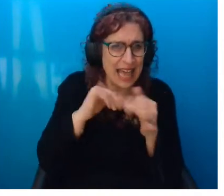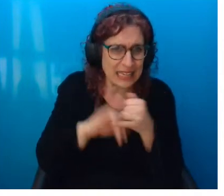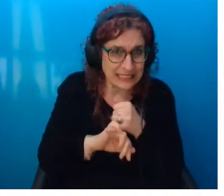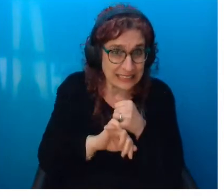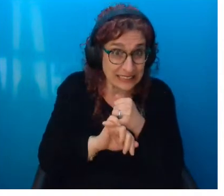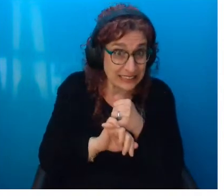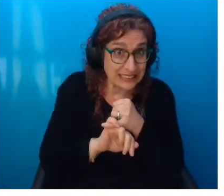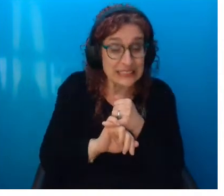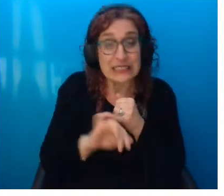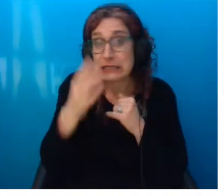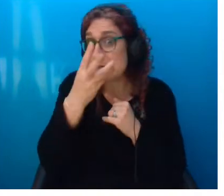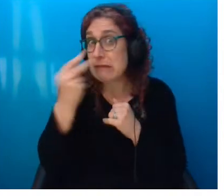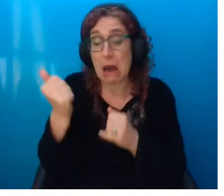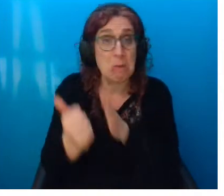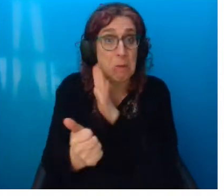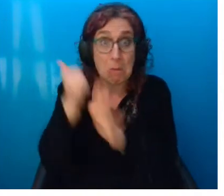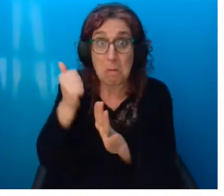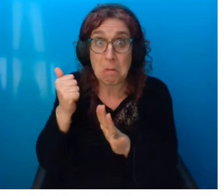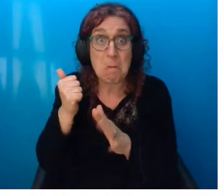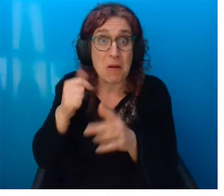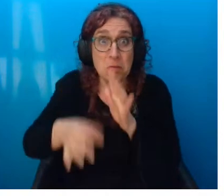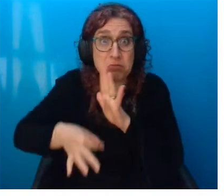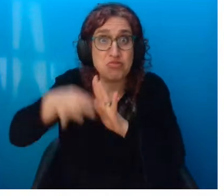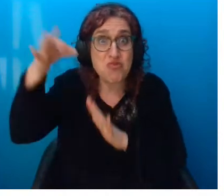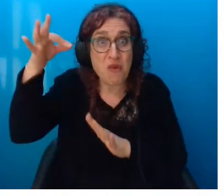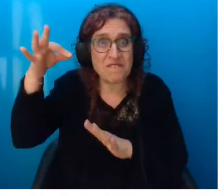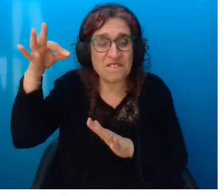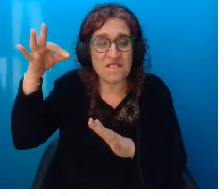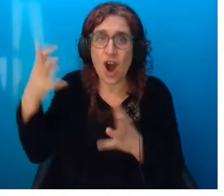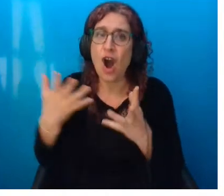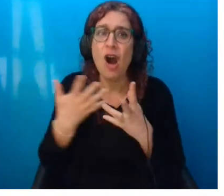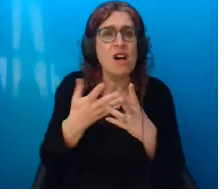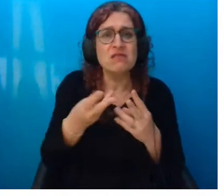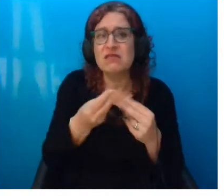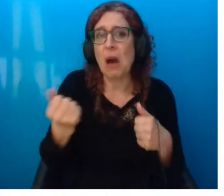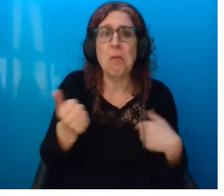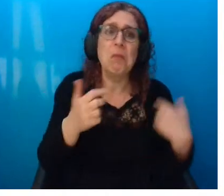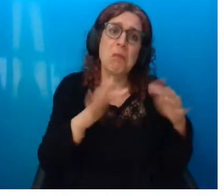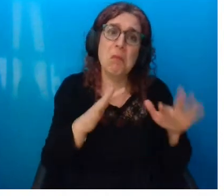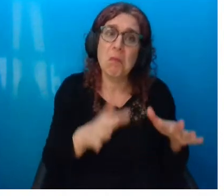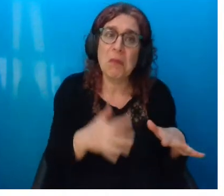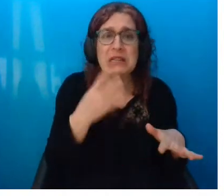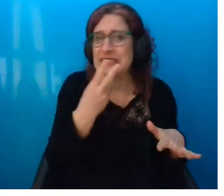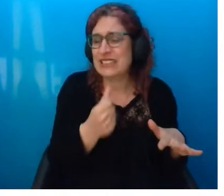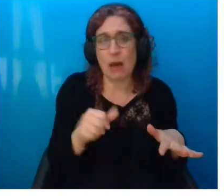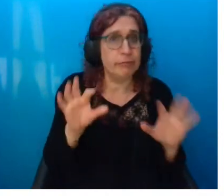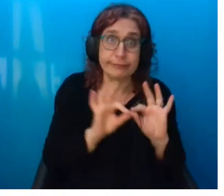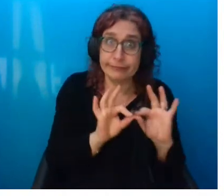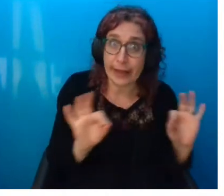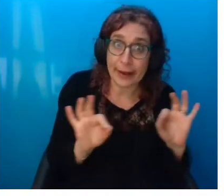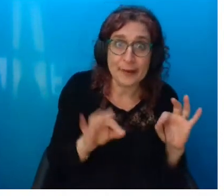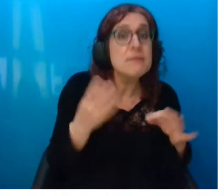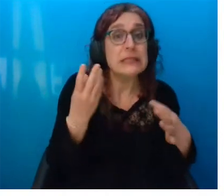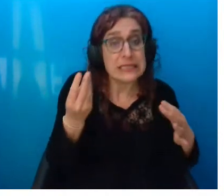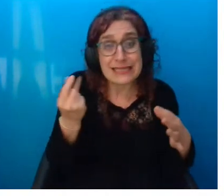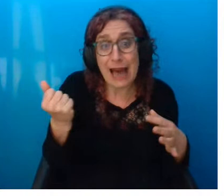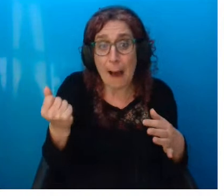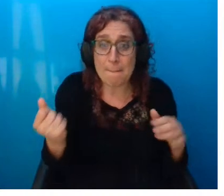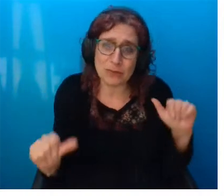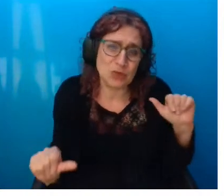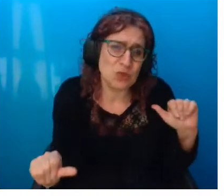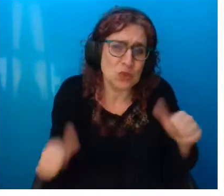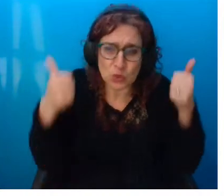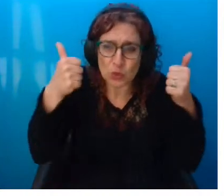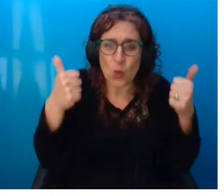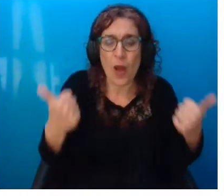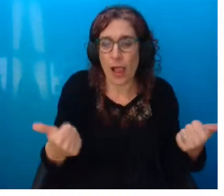no response to montelukast at all. The rest tend to be very, very average, but some people do really, really well. Of note